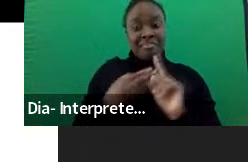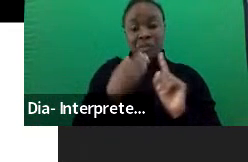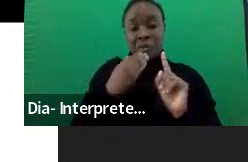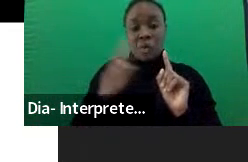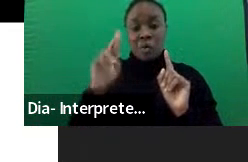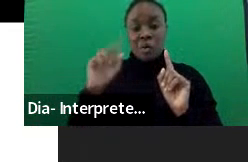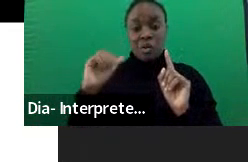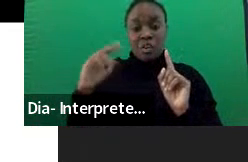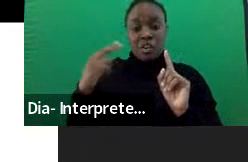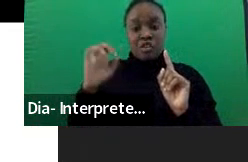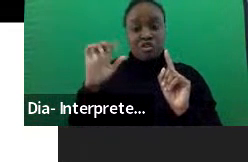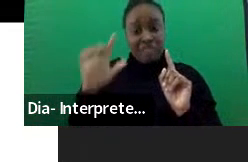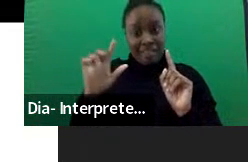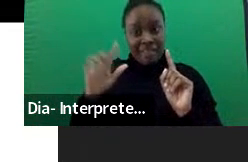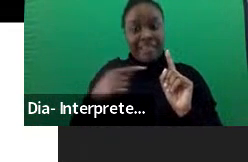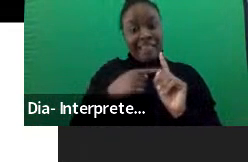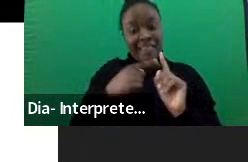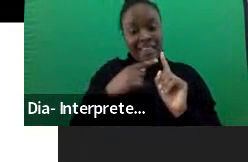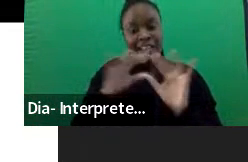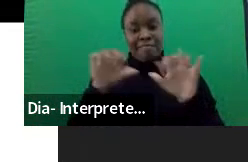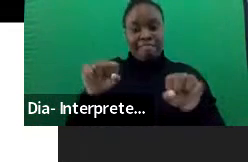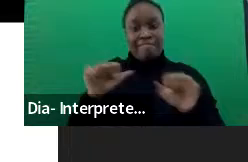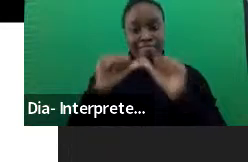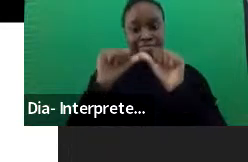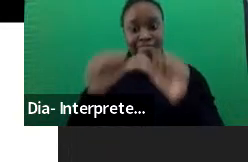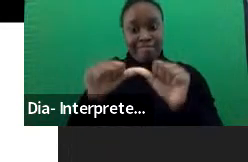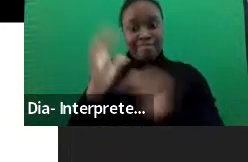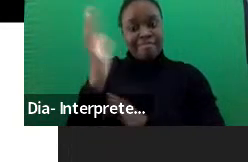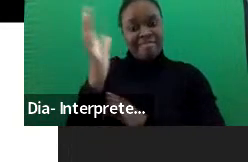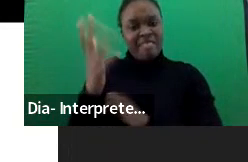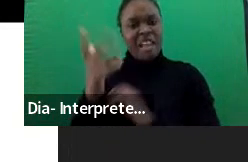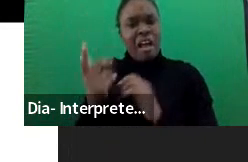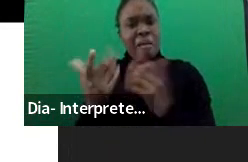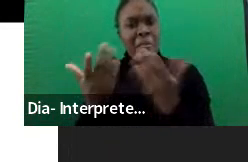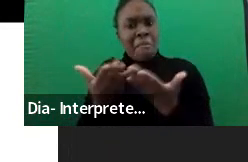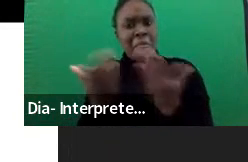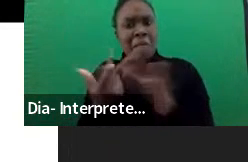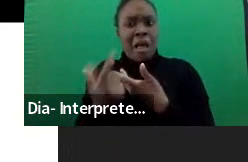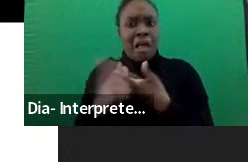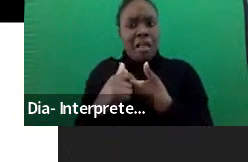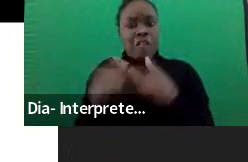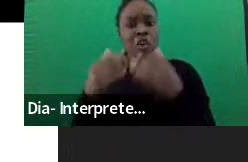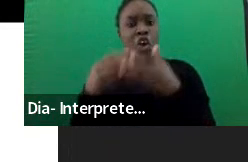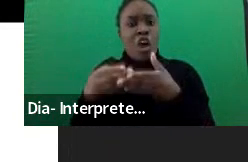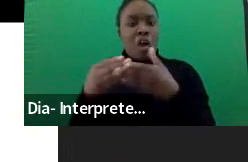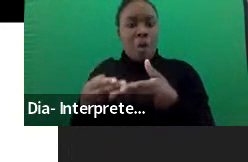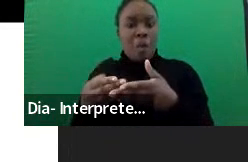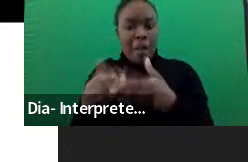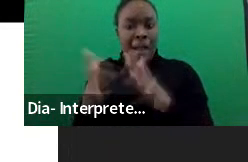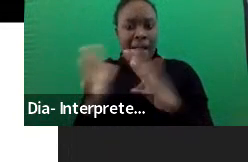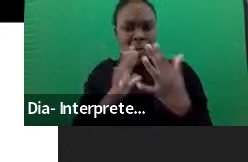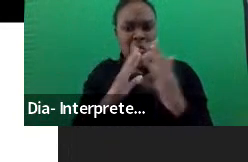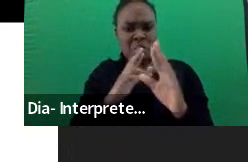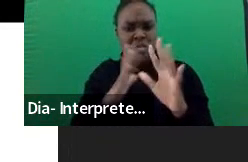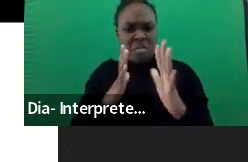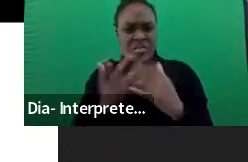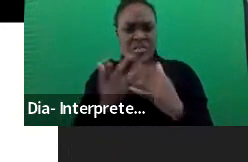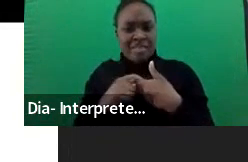Sintumule, to take us through the onboarding of the cargo reporters. Thank you.